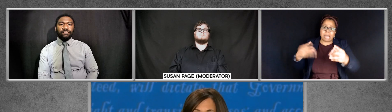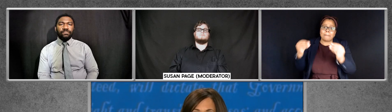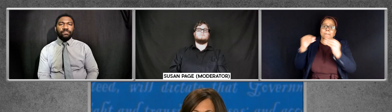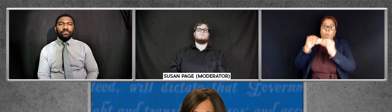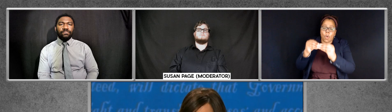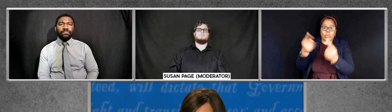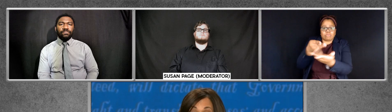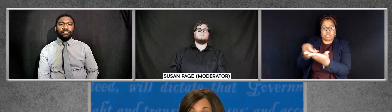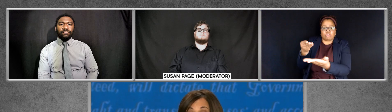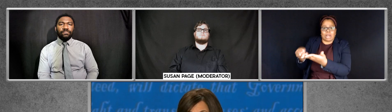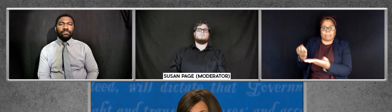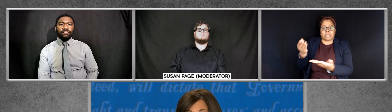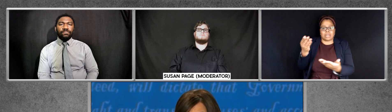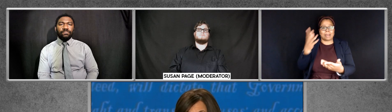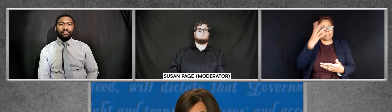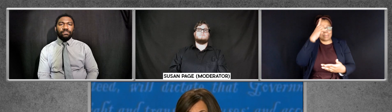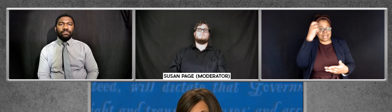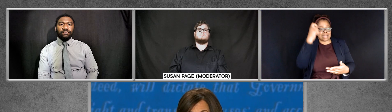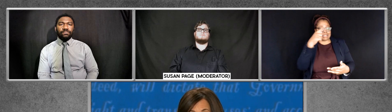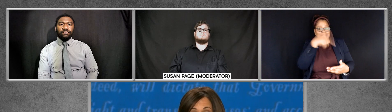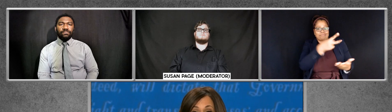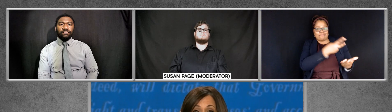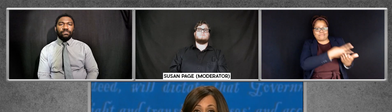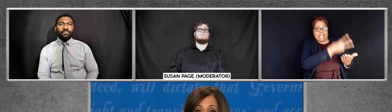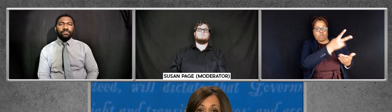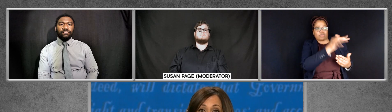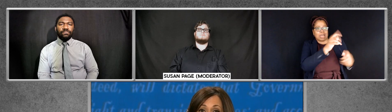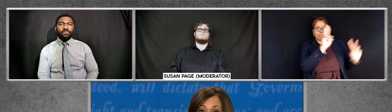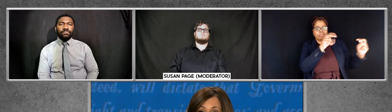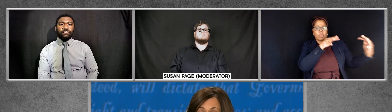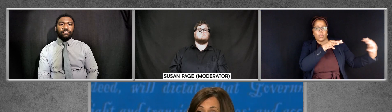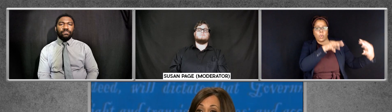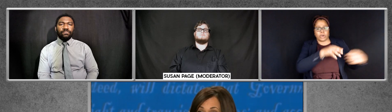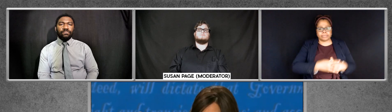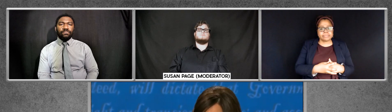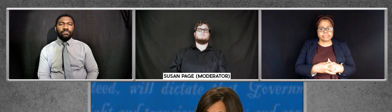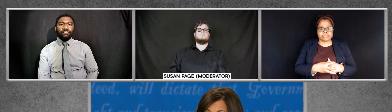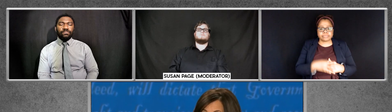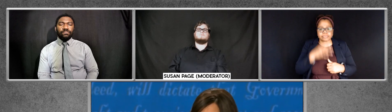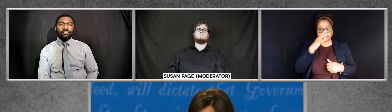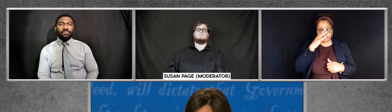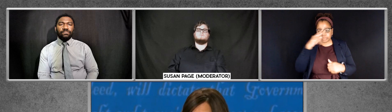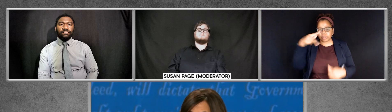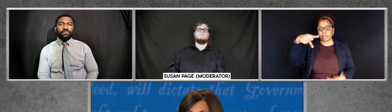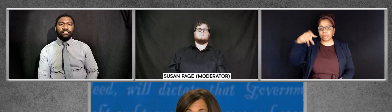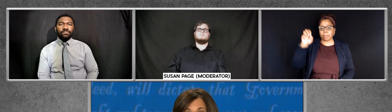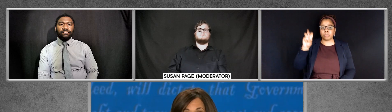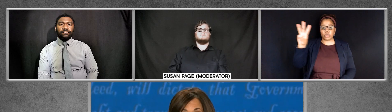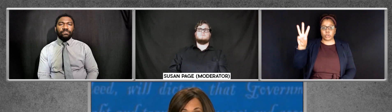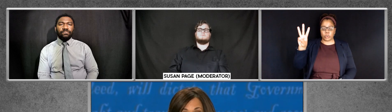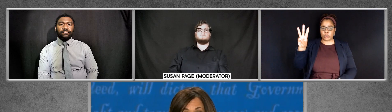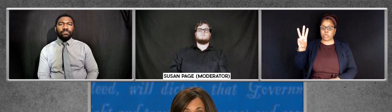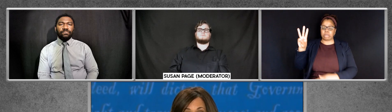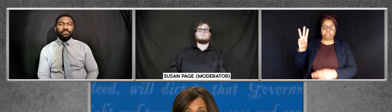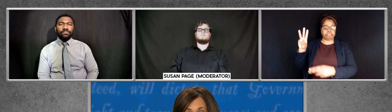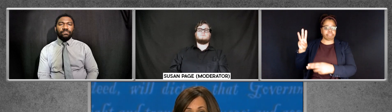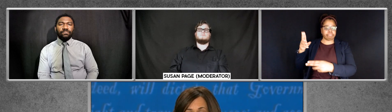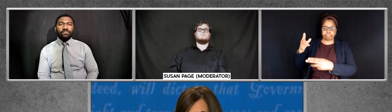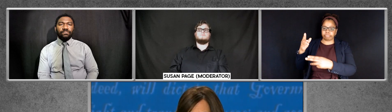failed war that they called it. Then let's talk about standing. Pew, a reputable research